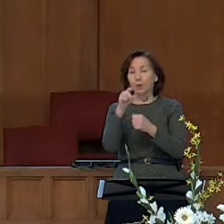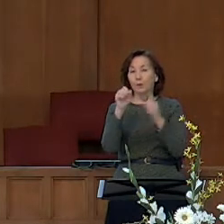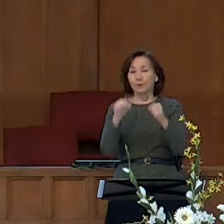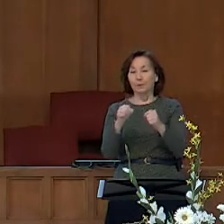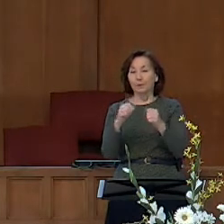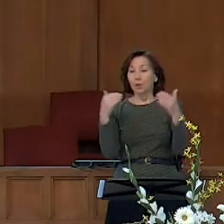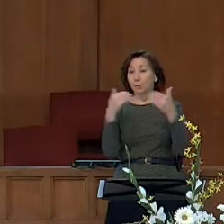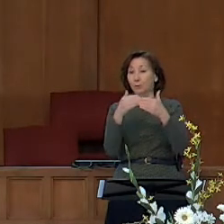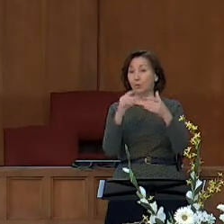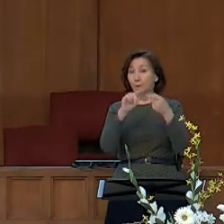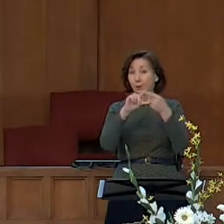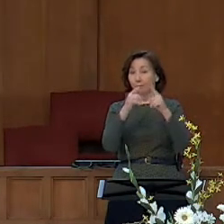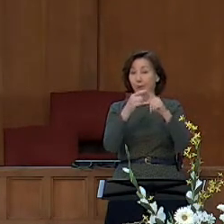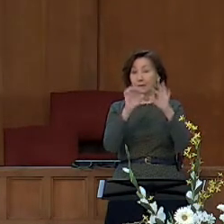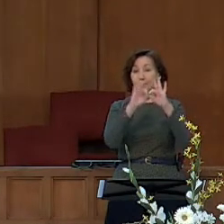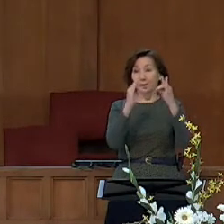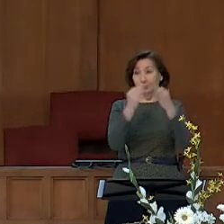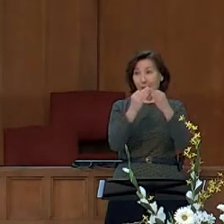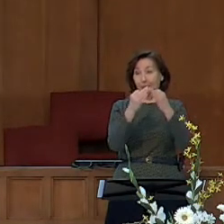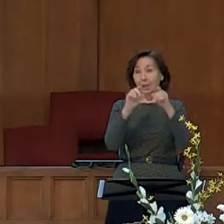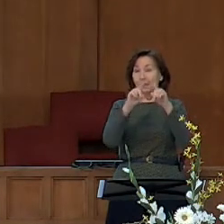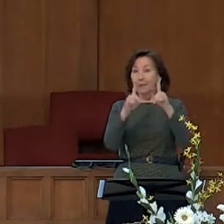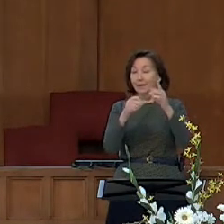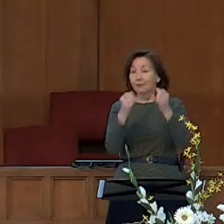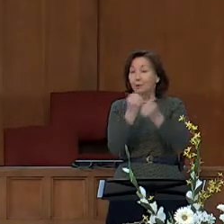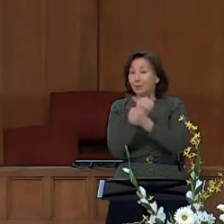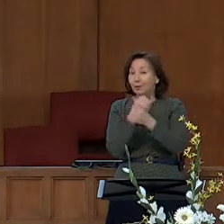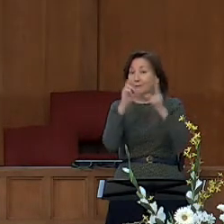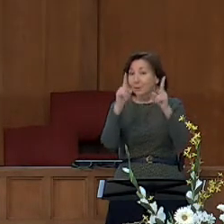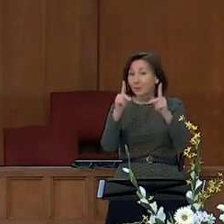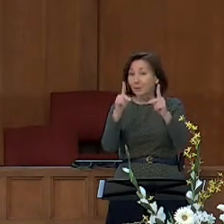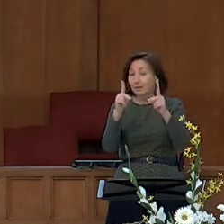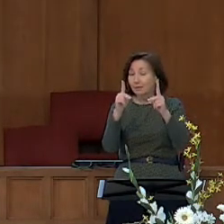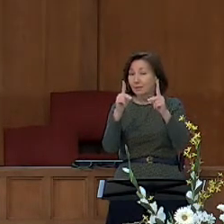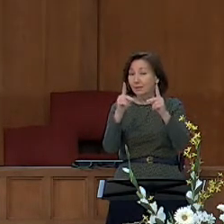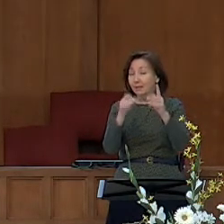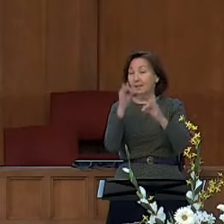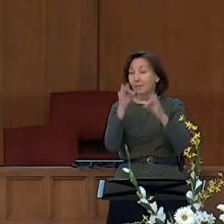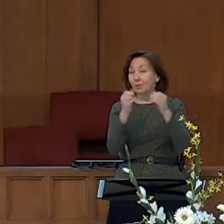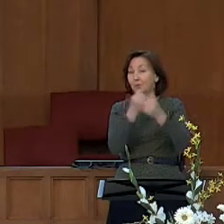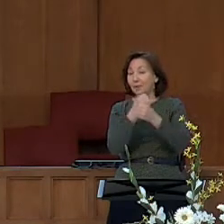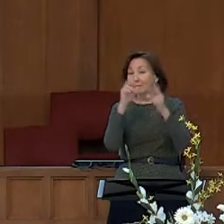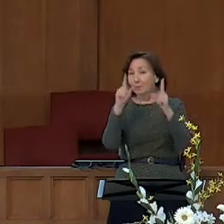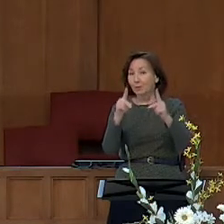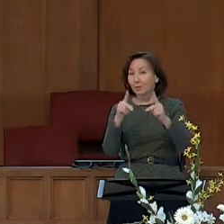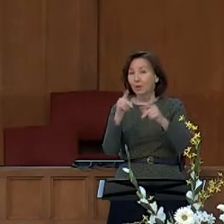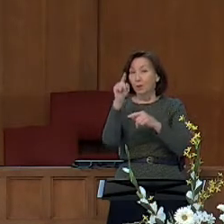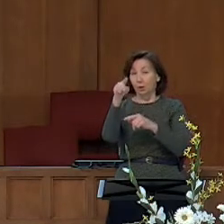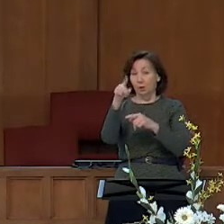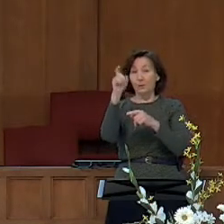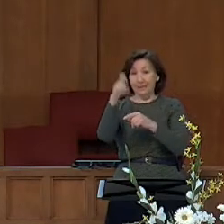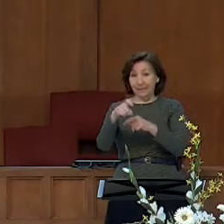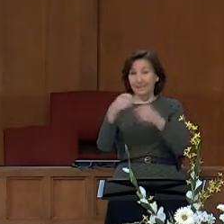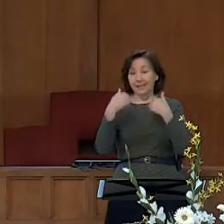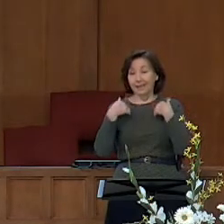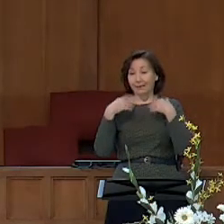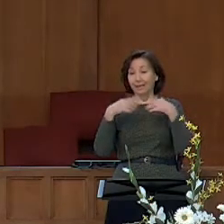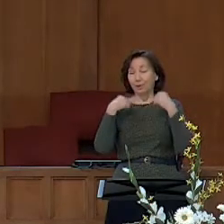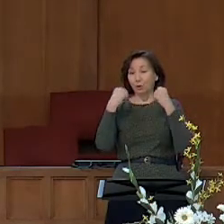friends and with your family. But if you love someone, and this is important, if you love someone, you need to have a